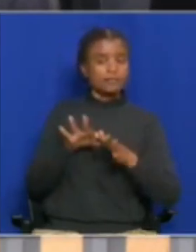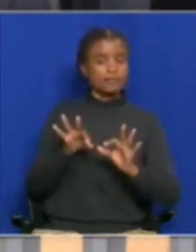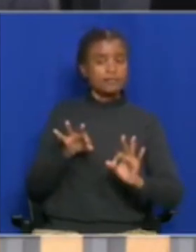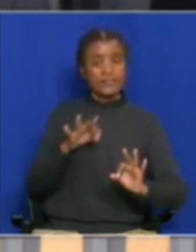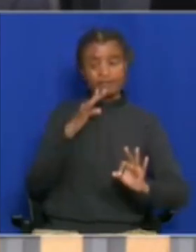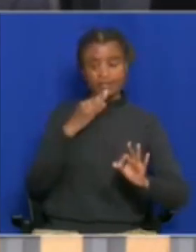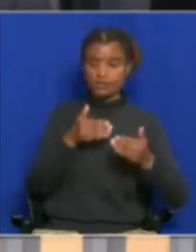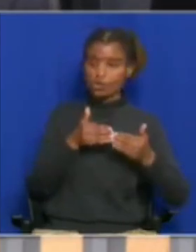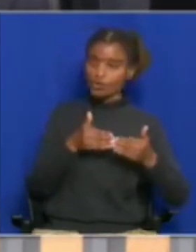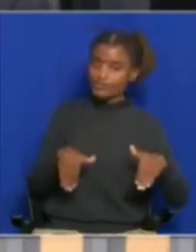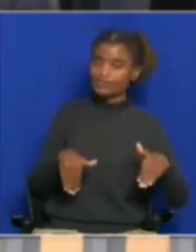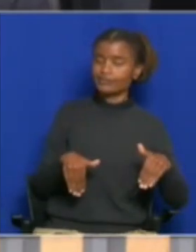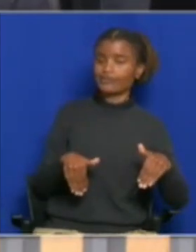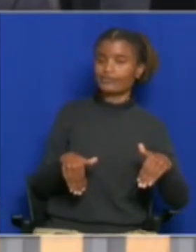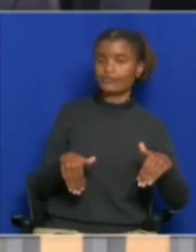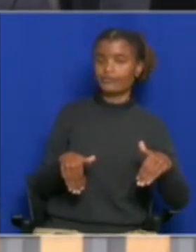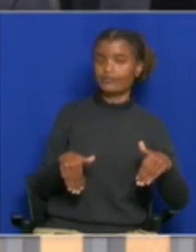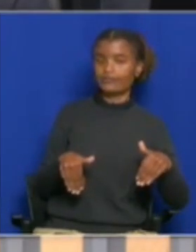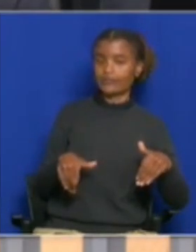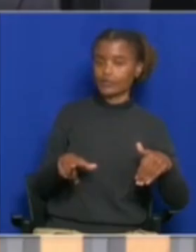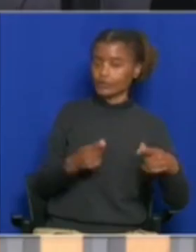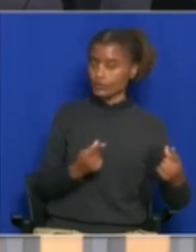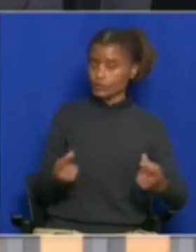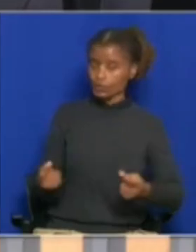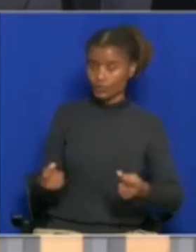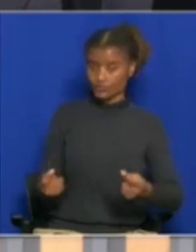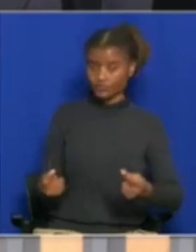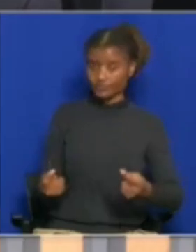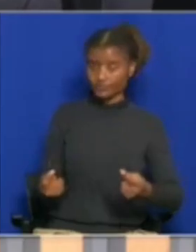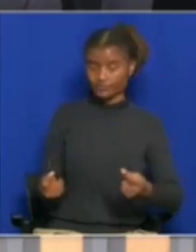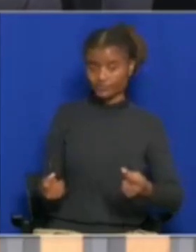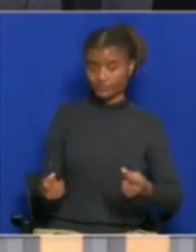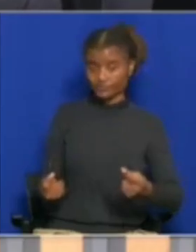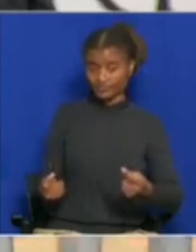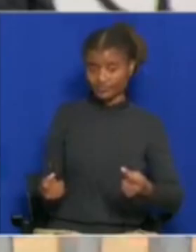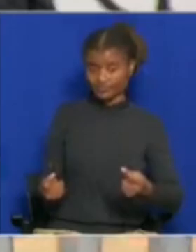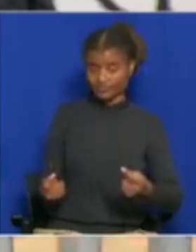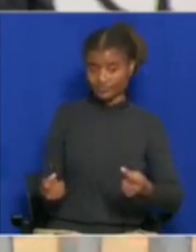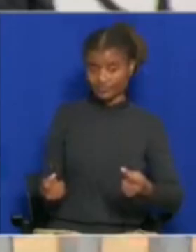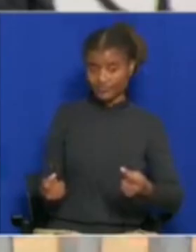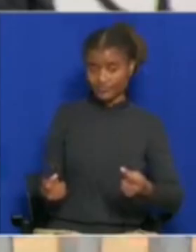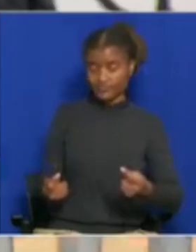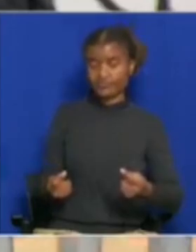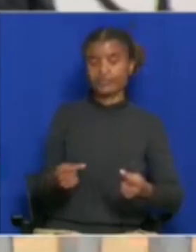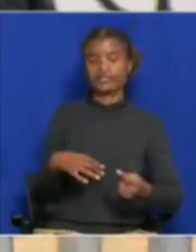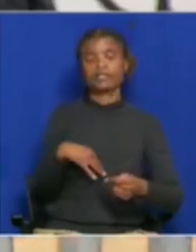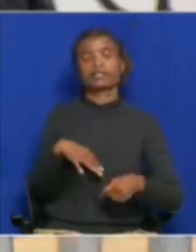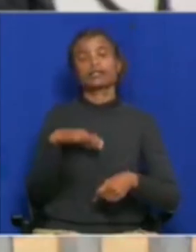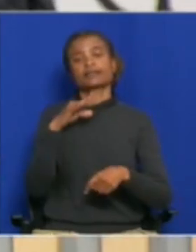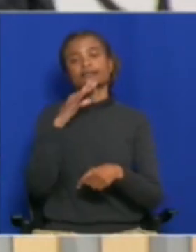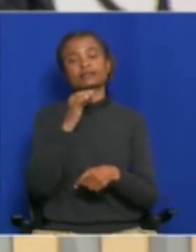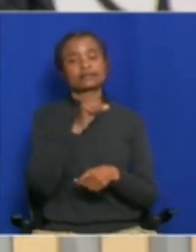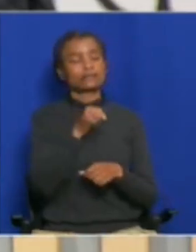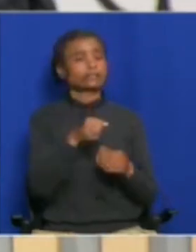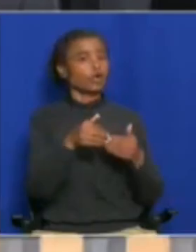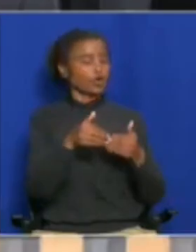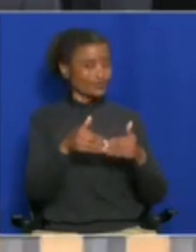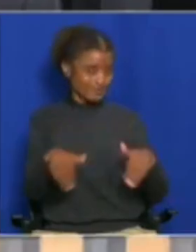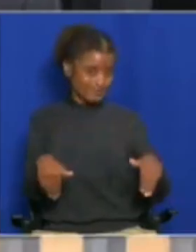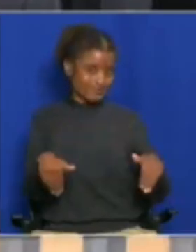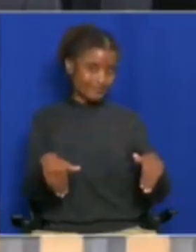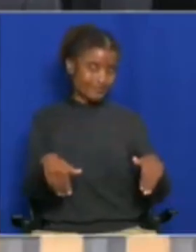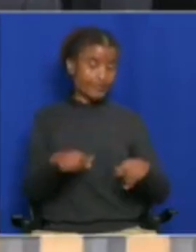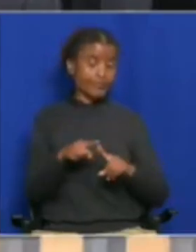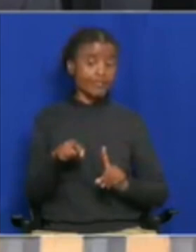Yes. Are you insisting that the test is subjective? It is an objective test of the reasonable person. It's an